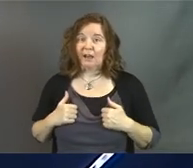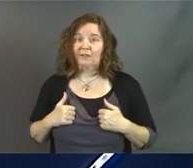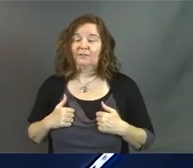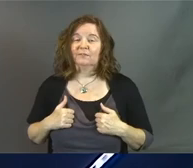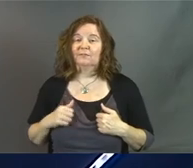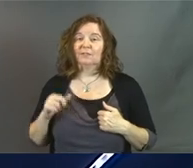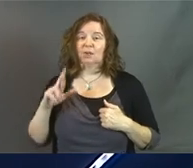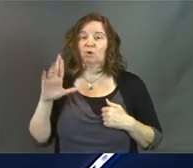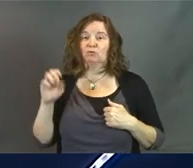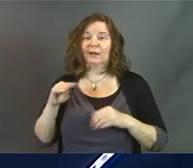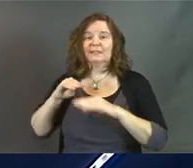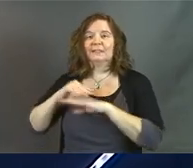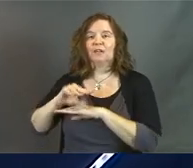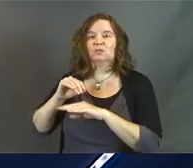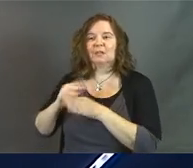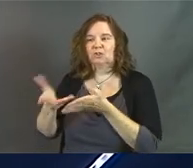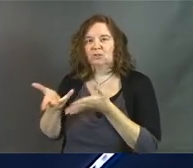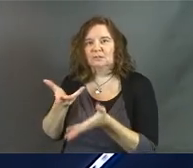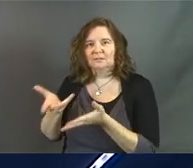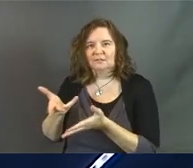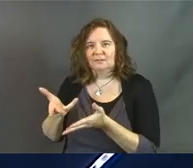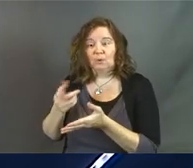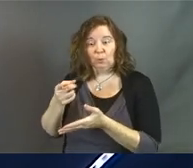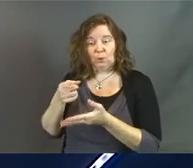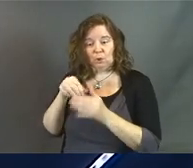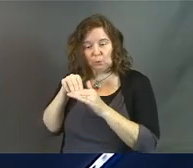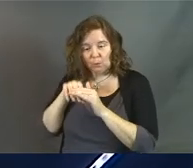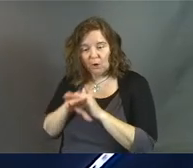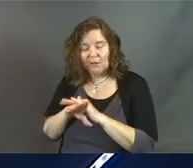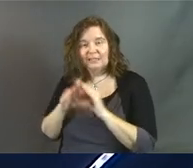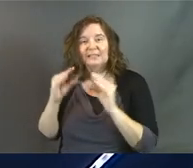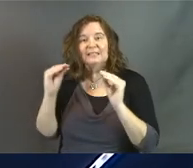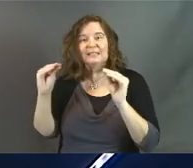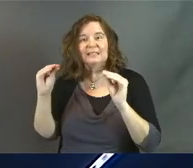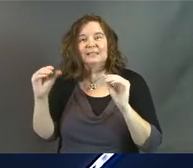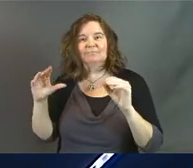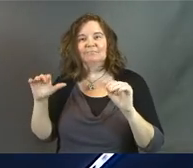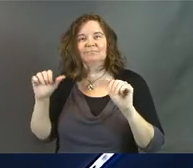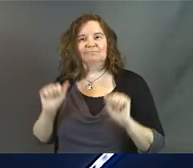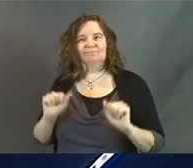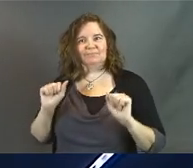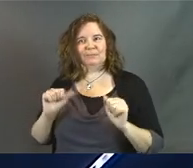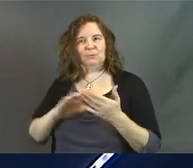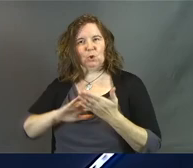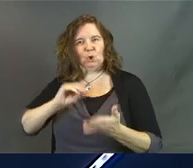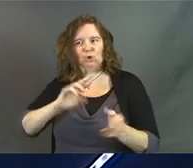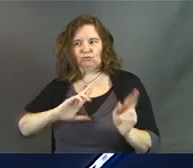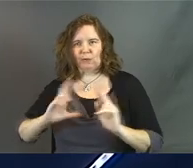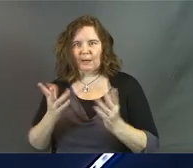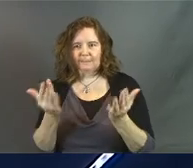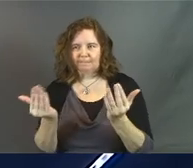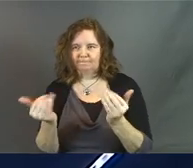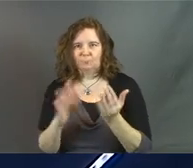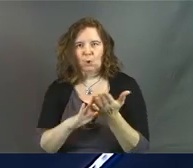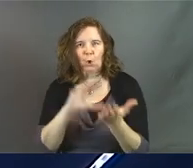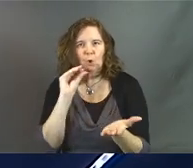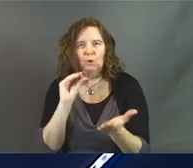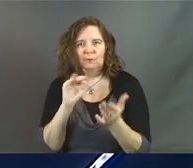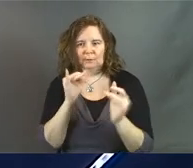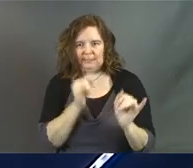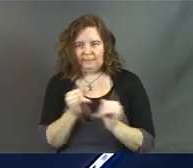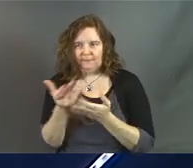is some race consultations, where you walk in as a teachable person, ready to get to know